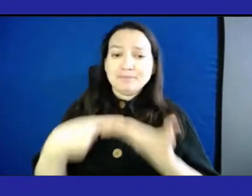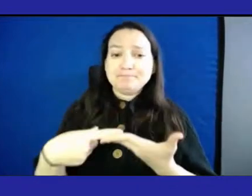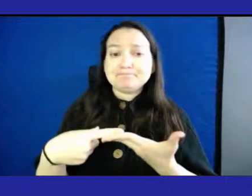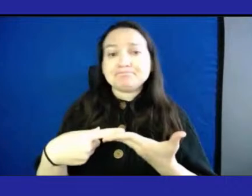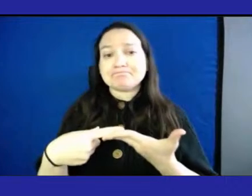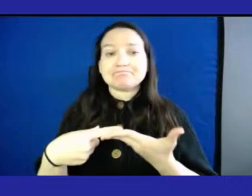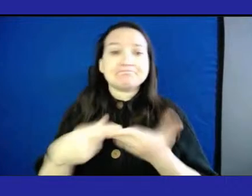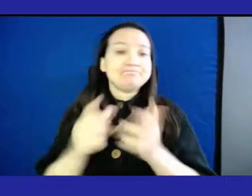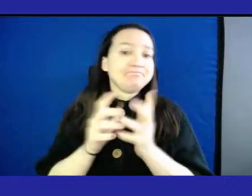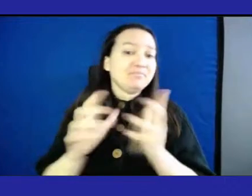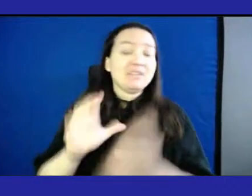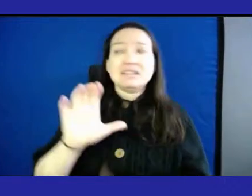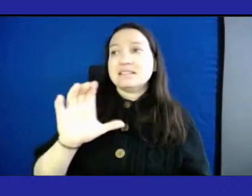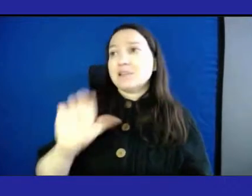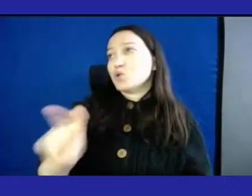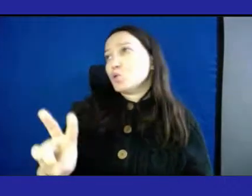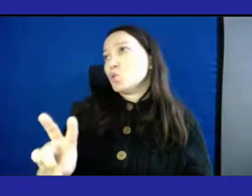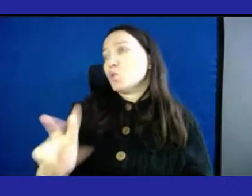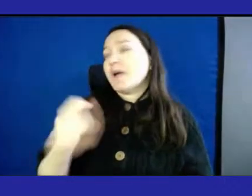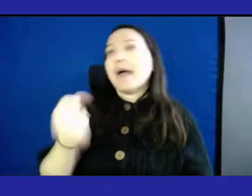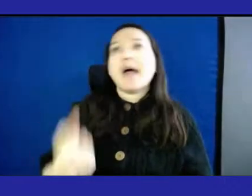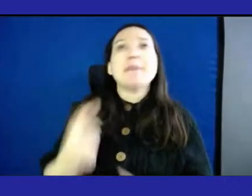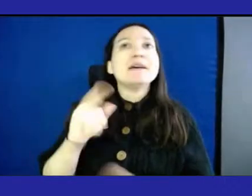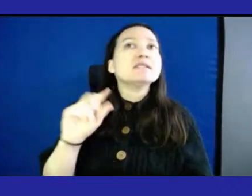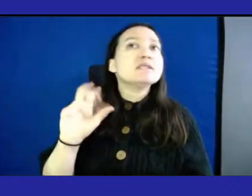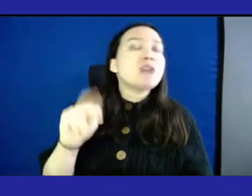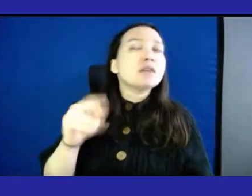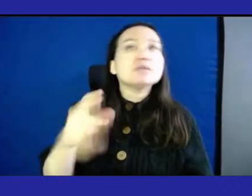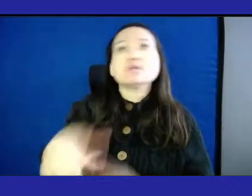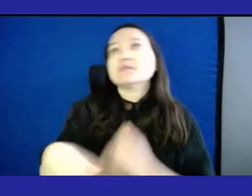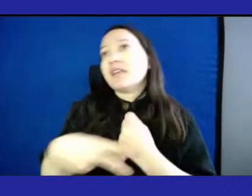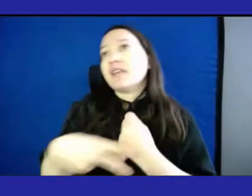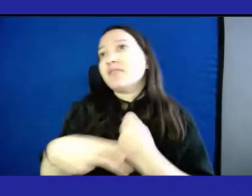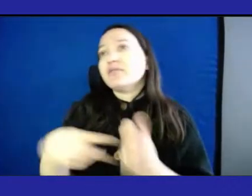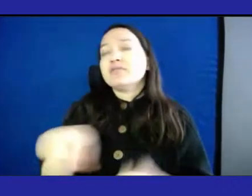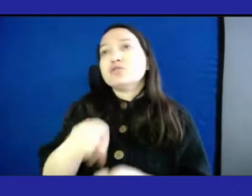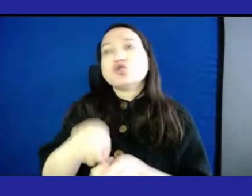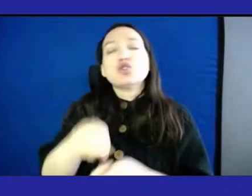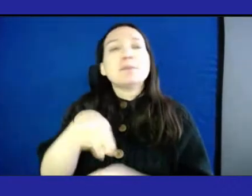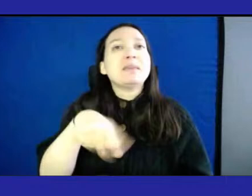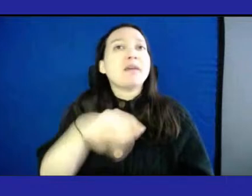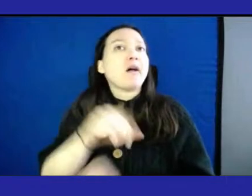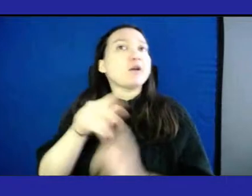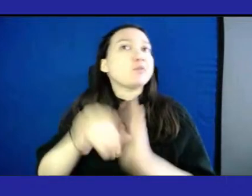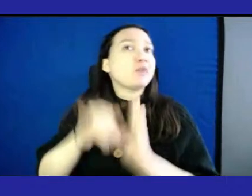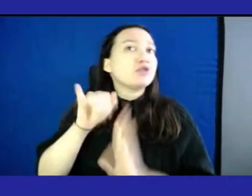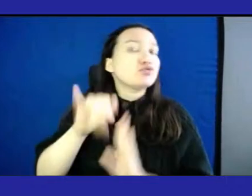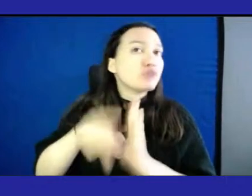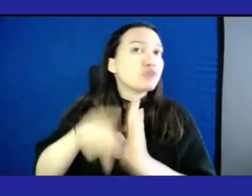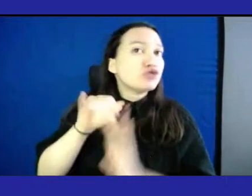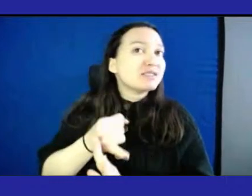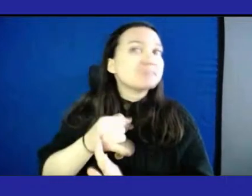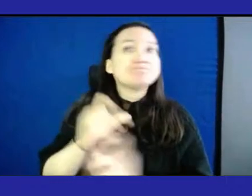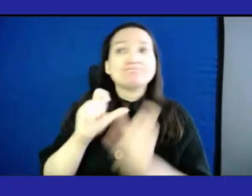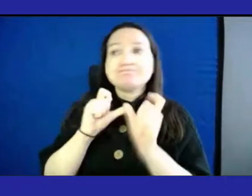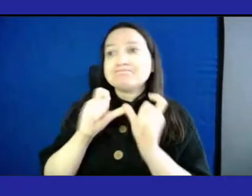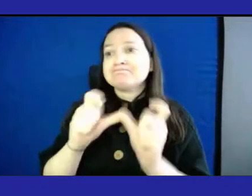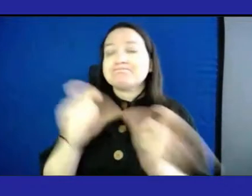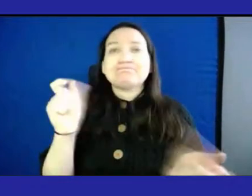of CO2 saved on certain PI projects. But we want to continue to evolve